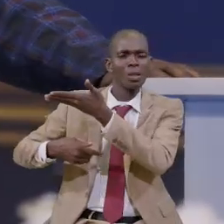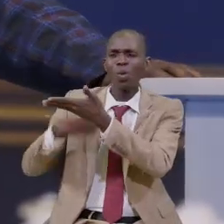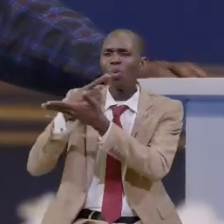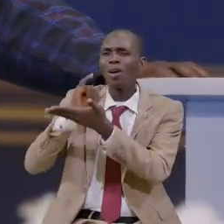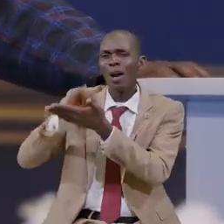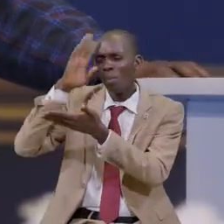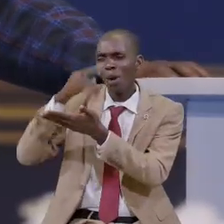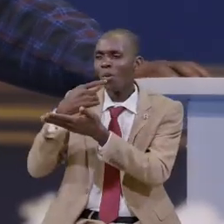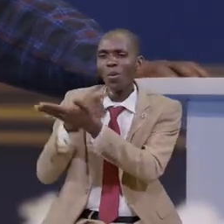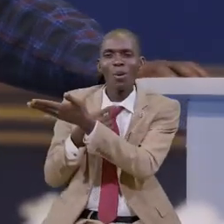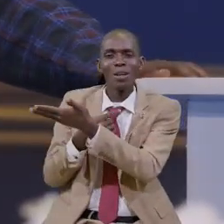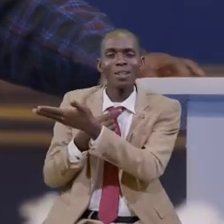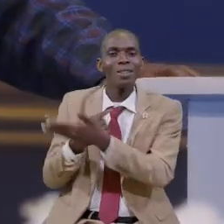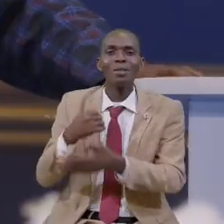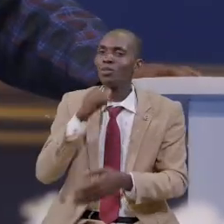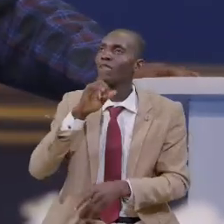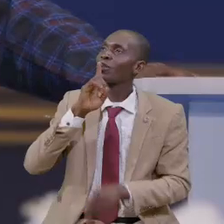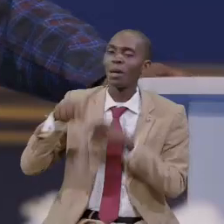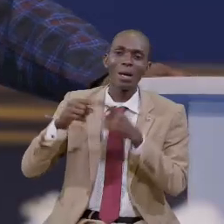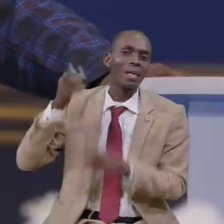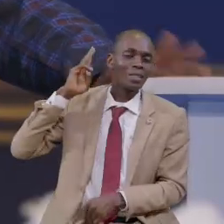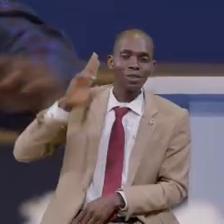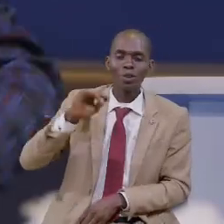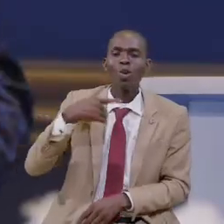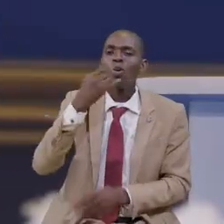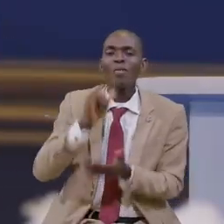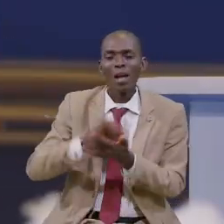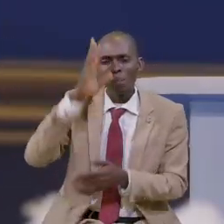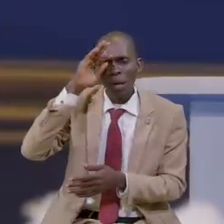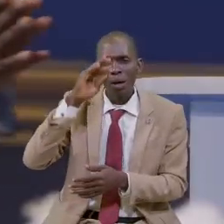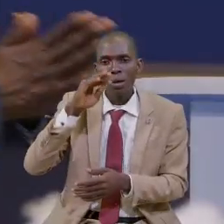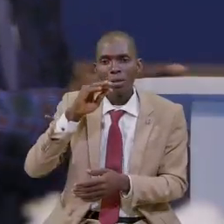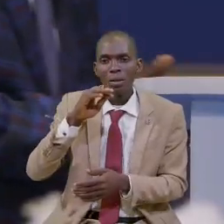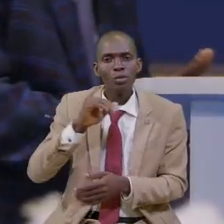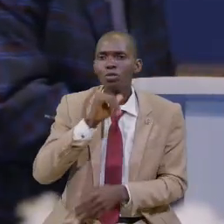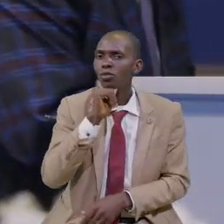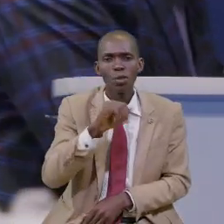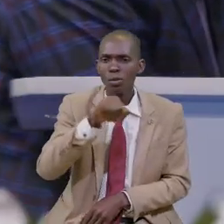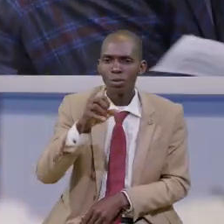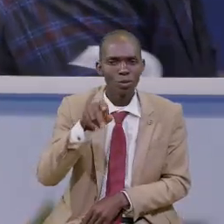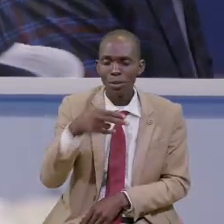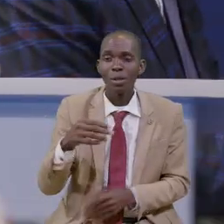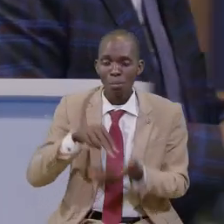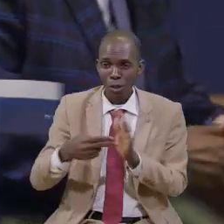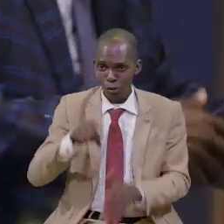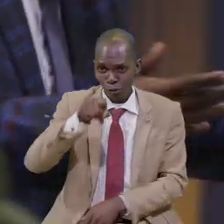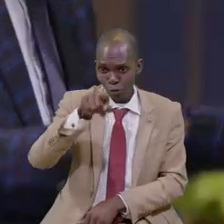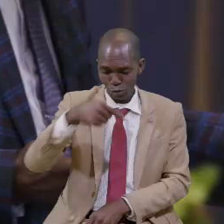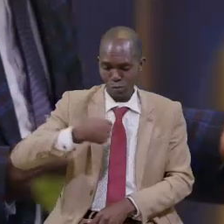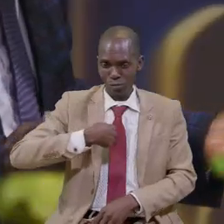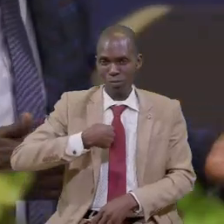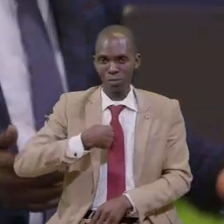of history. I'm talking of today. Who is that man? The man who is in charge said, we